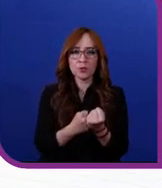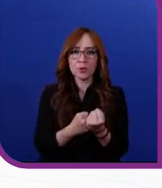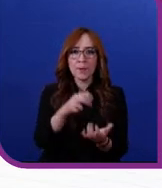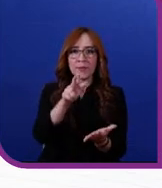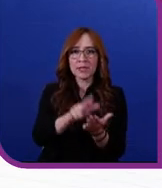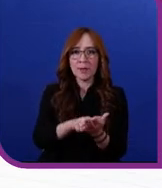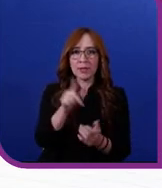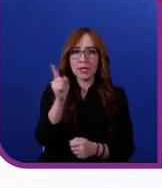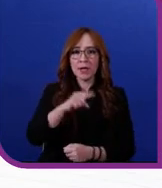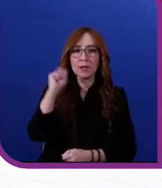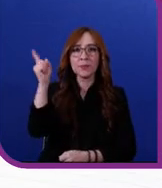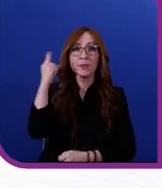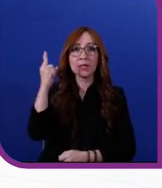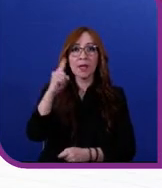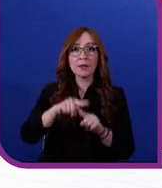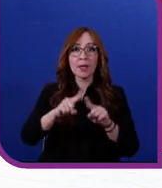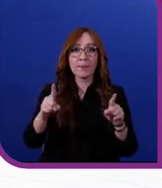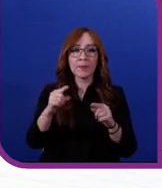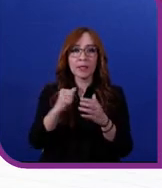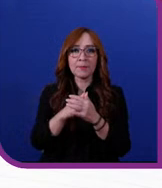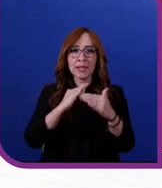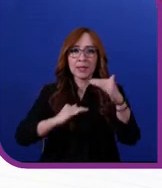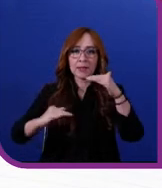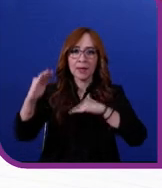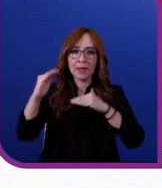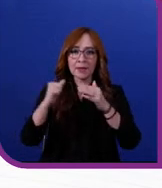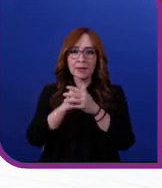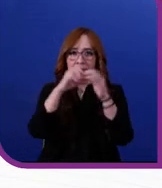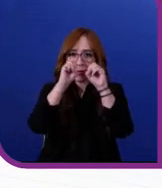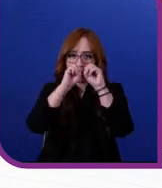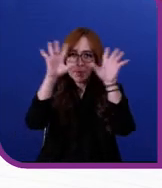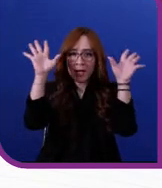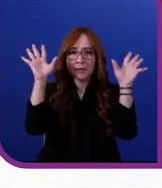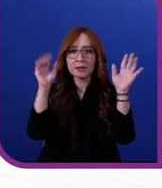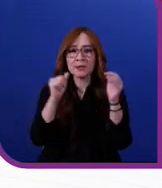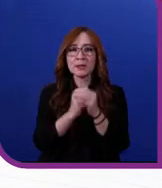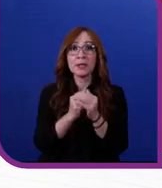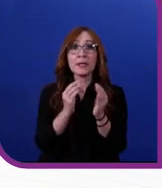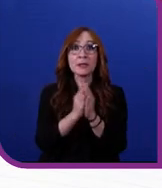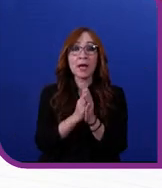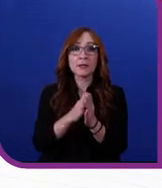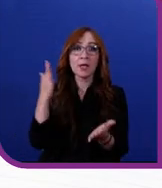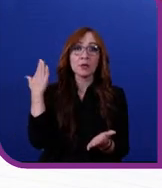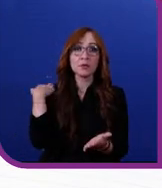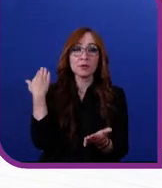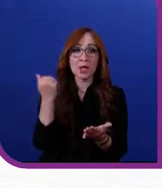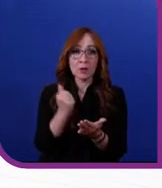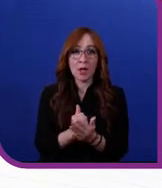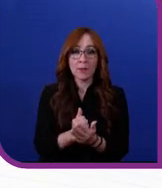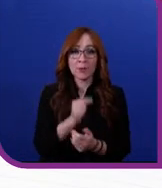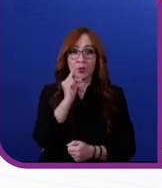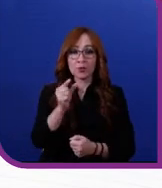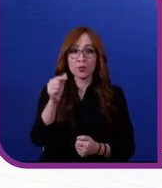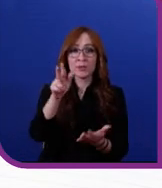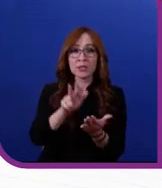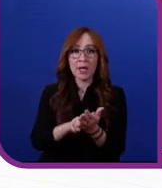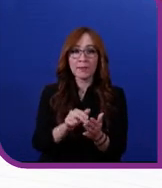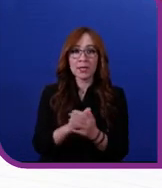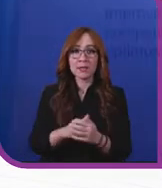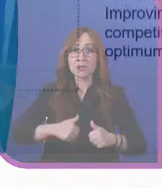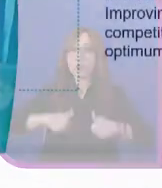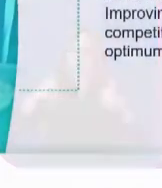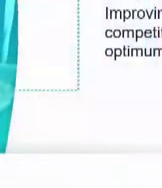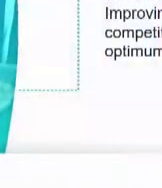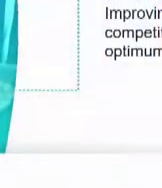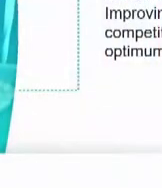nasoha to give more Cancer problem itu get the success from the project by restoring the